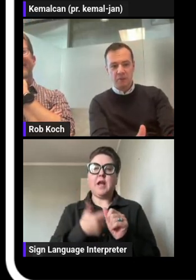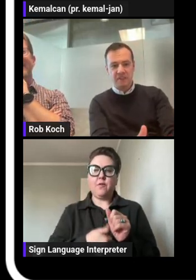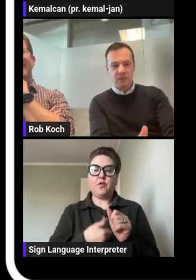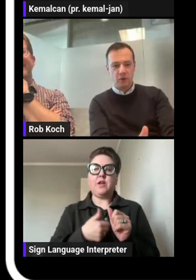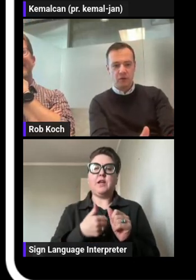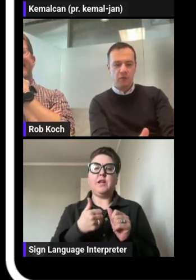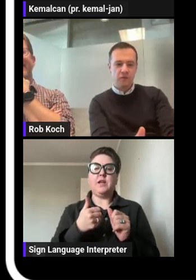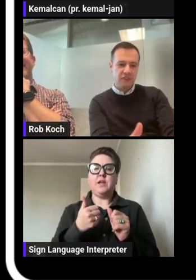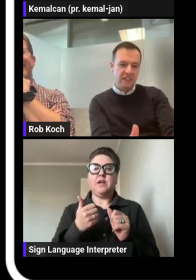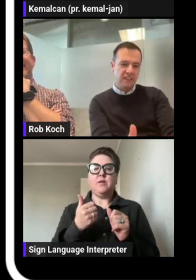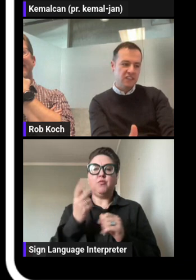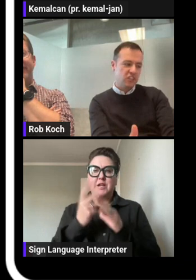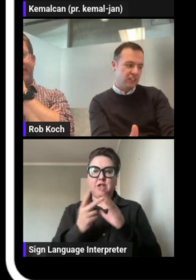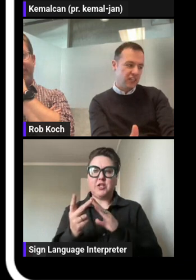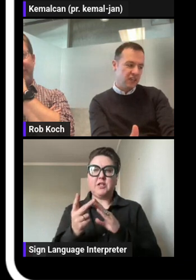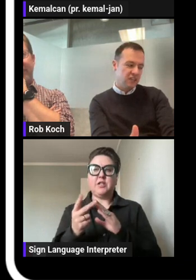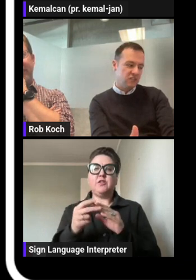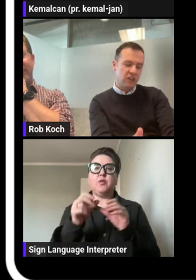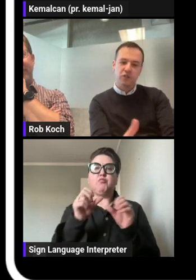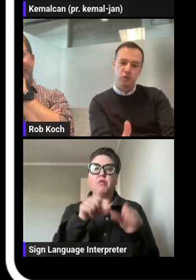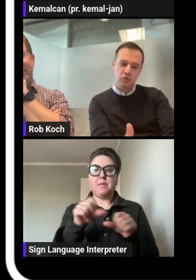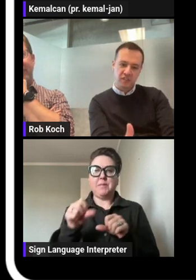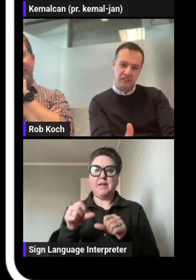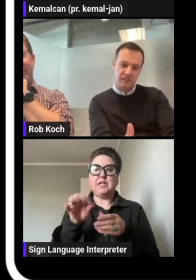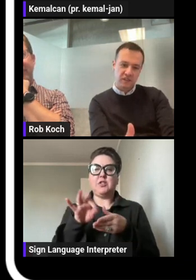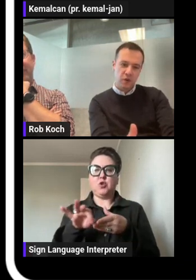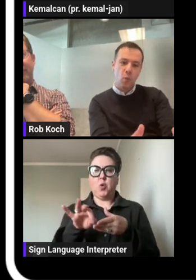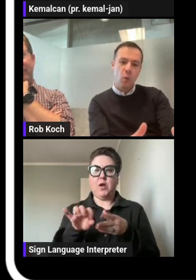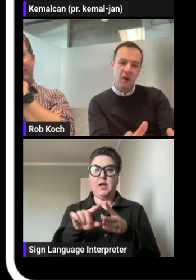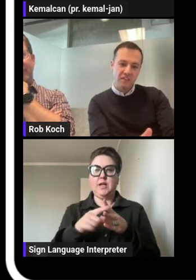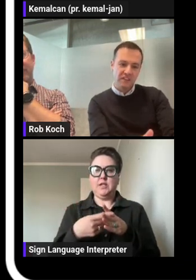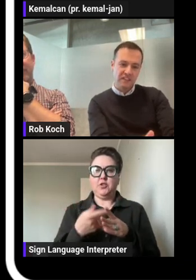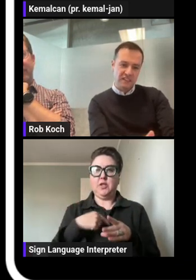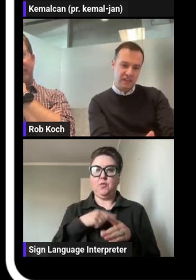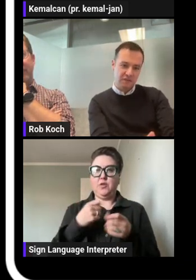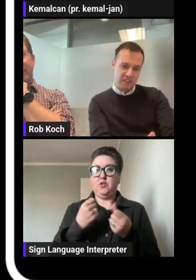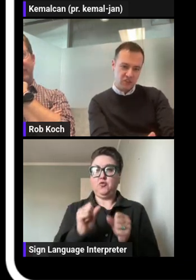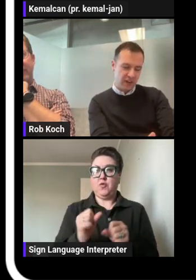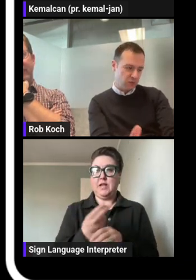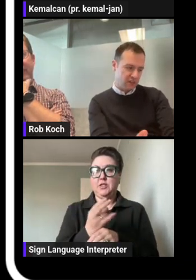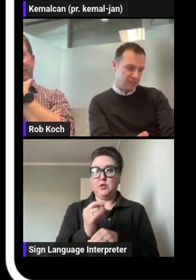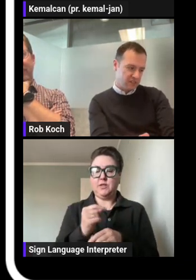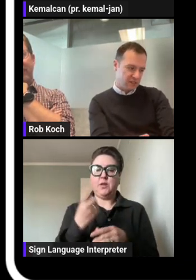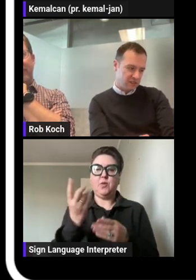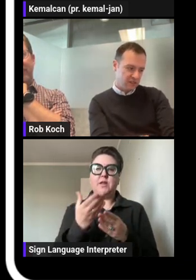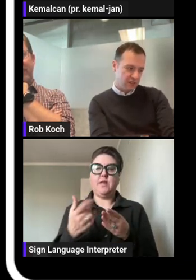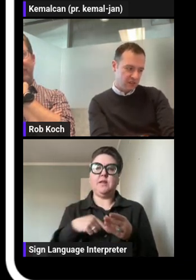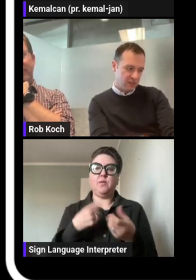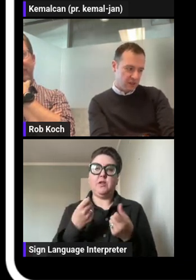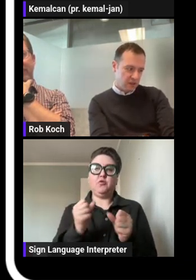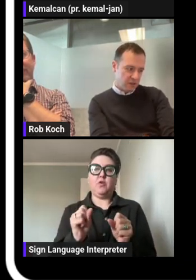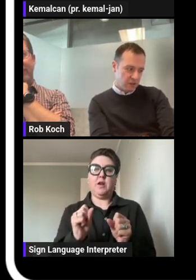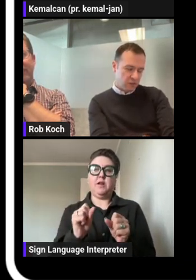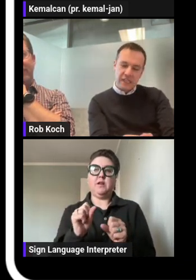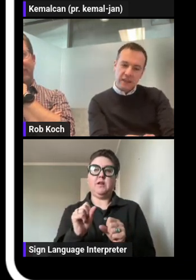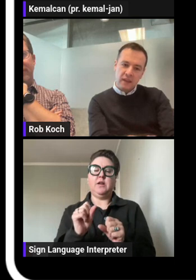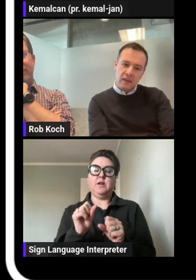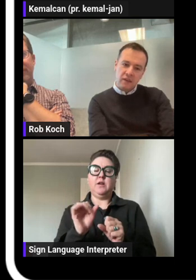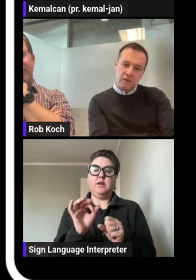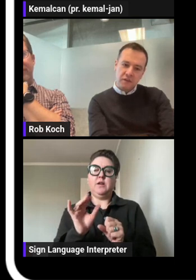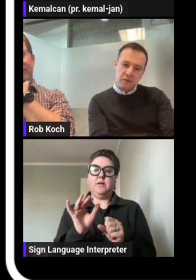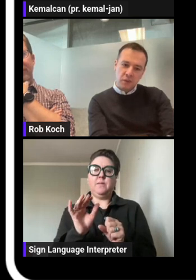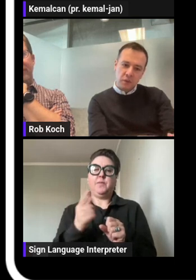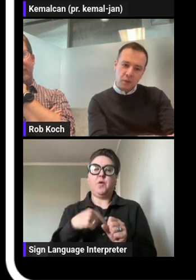there's probability score. We initially tried to use it. One of the things that we tried was we